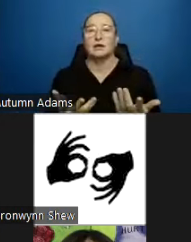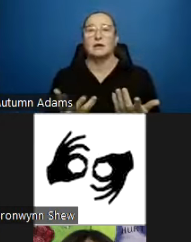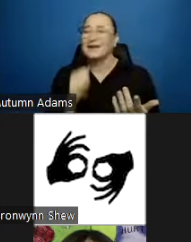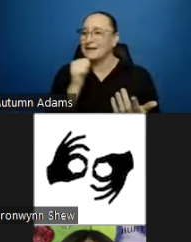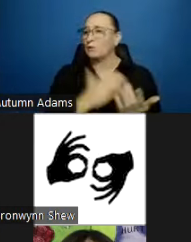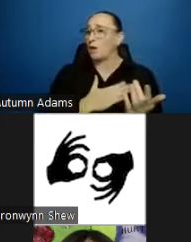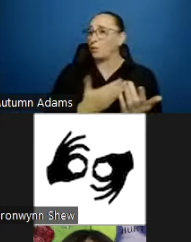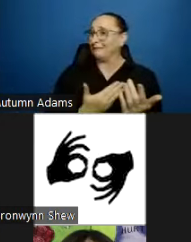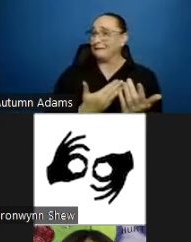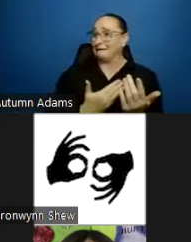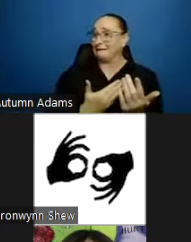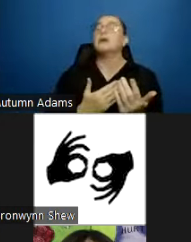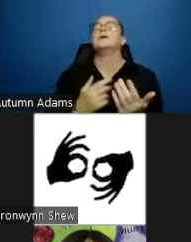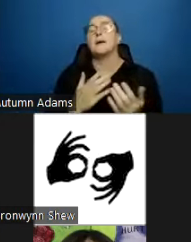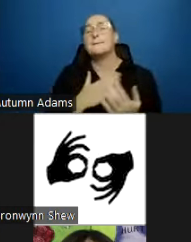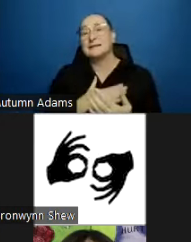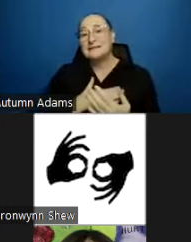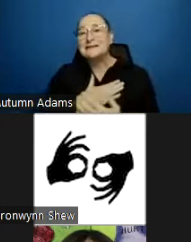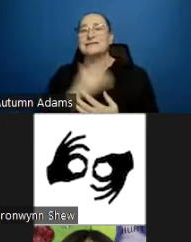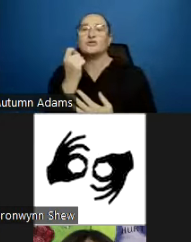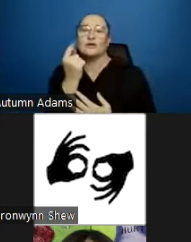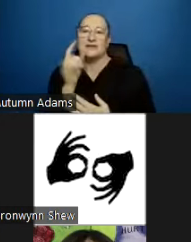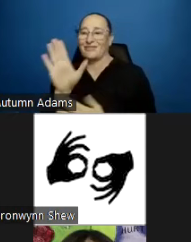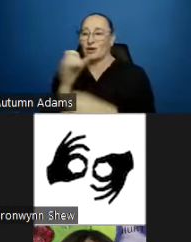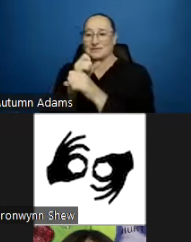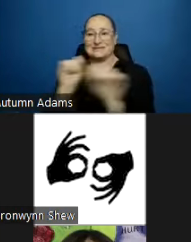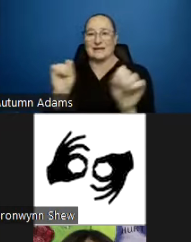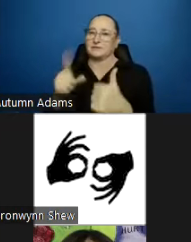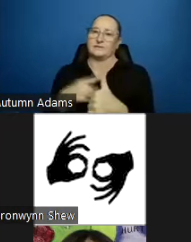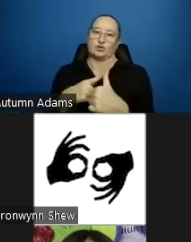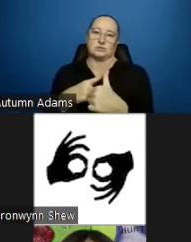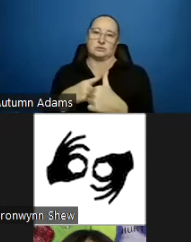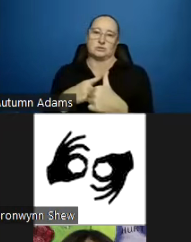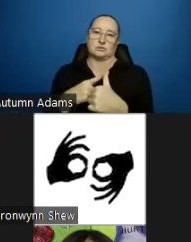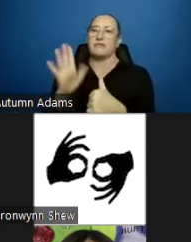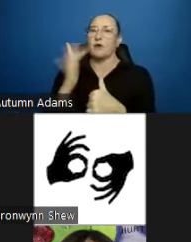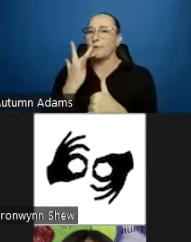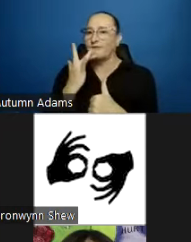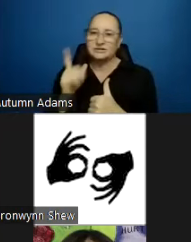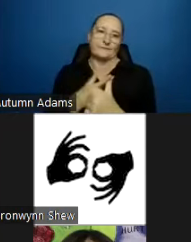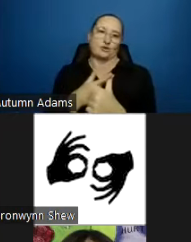Please understand that they have, their safety comes first and their preferences come first.